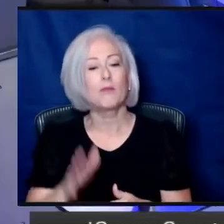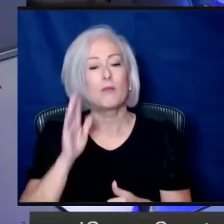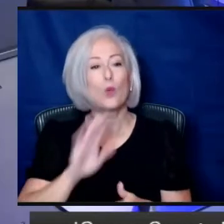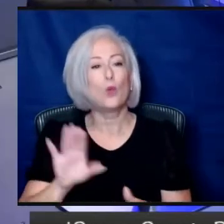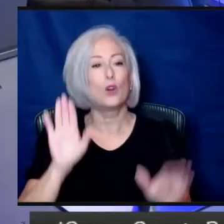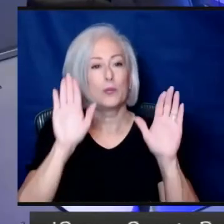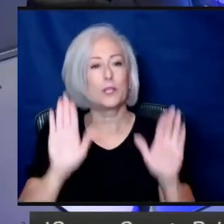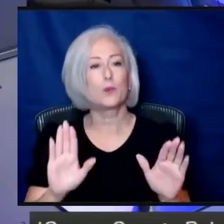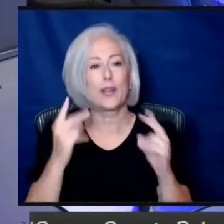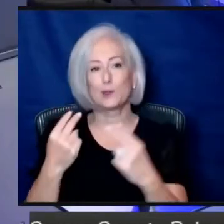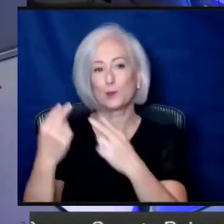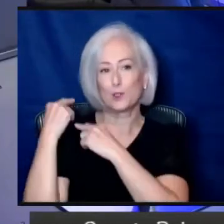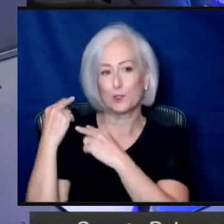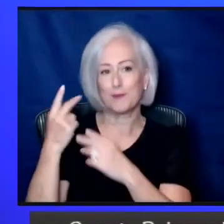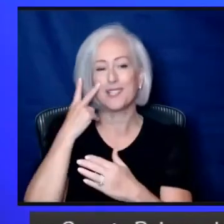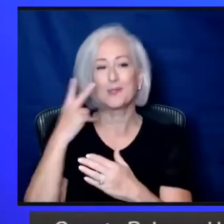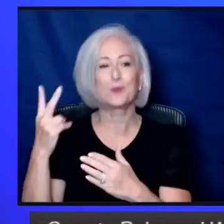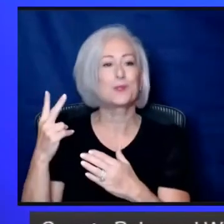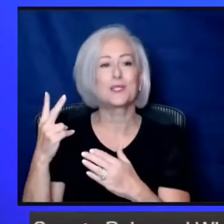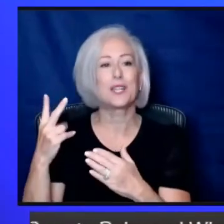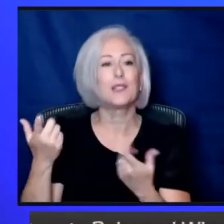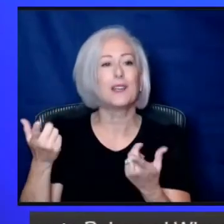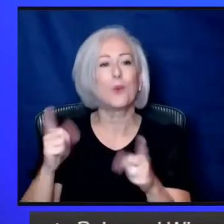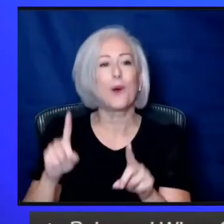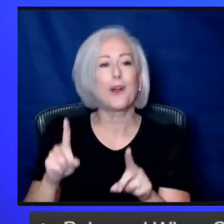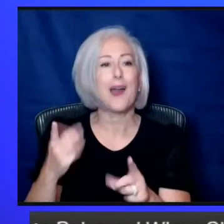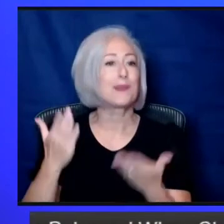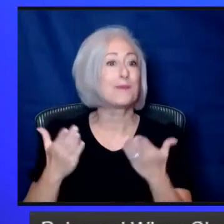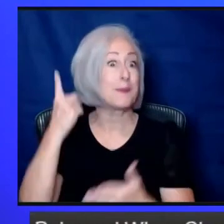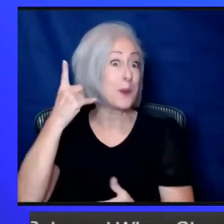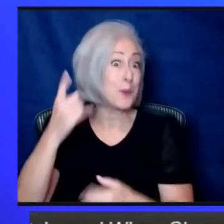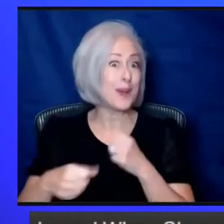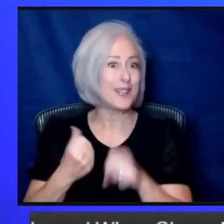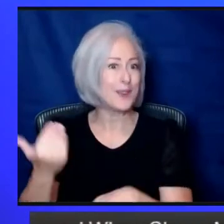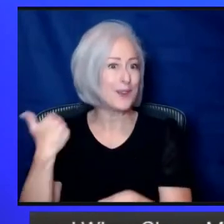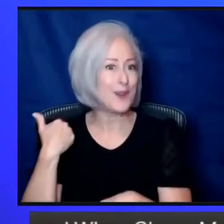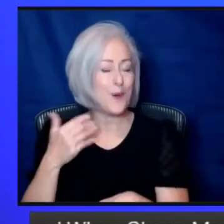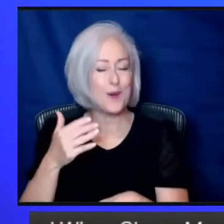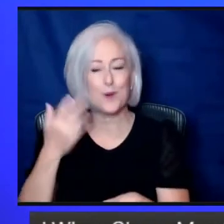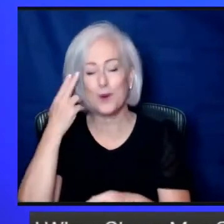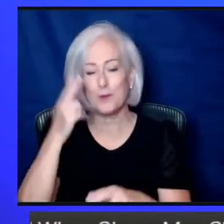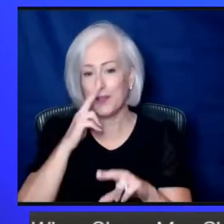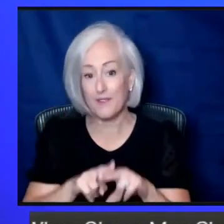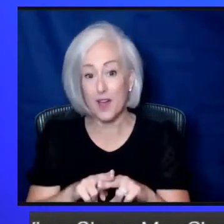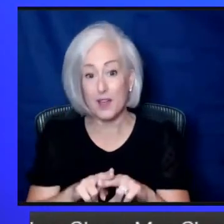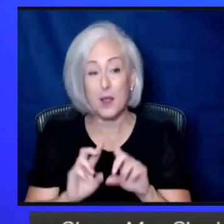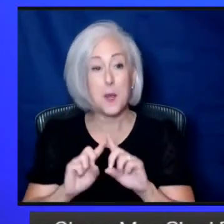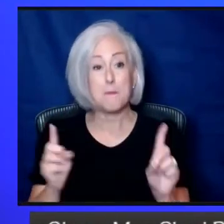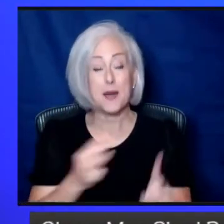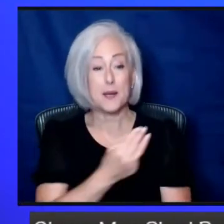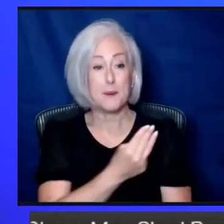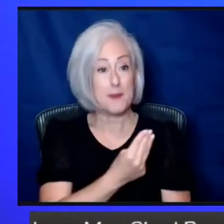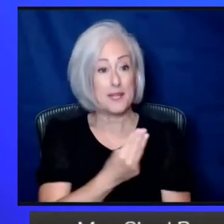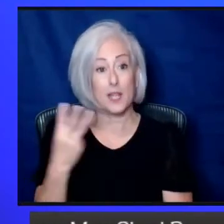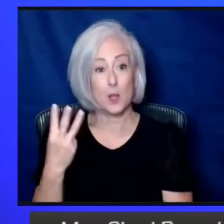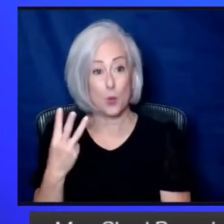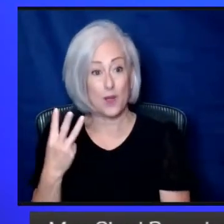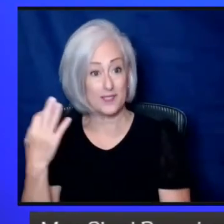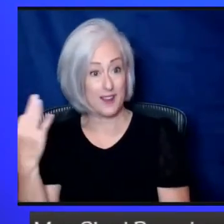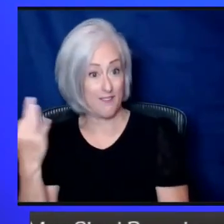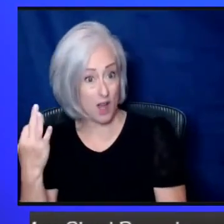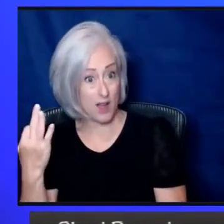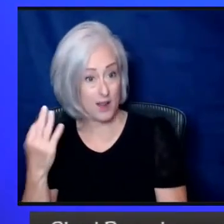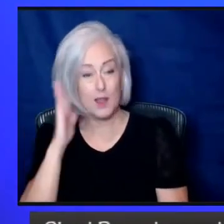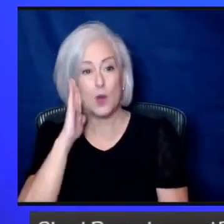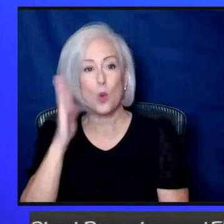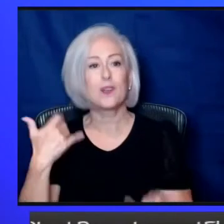where we were maybe this time a year ago. It'll be kind of sort of fun. Every Monday, Wednesday, Friday, we'll still be here live. And